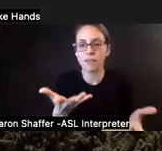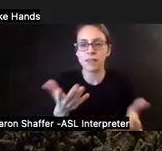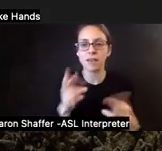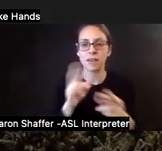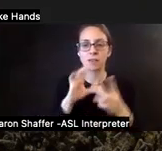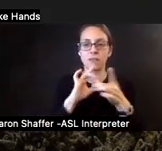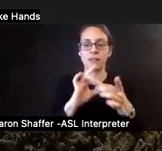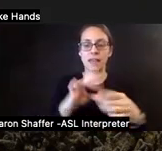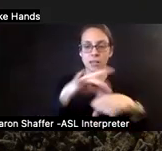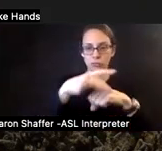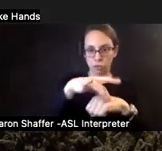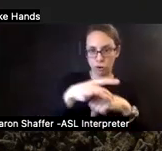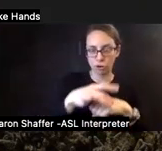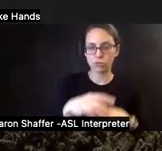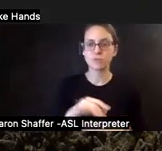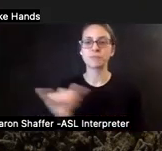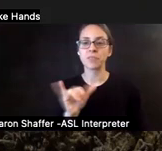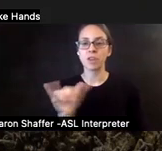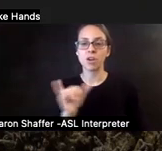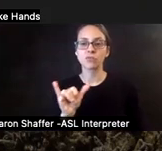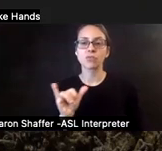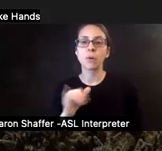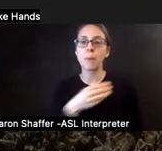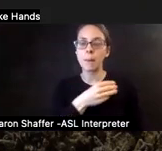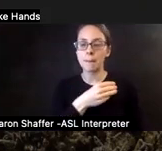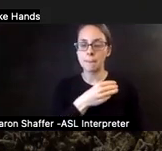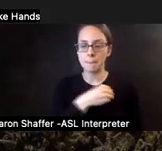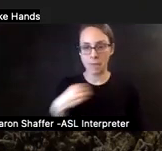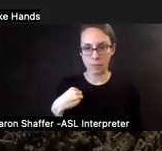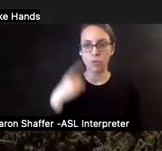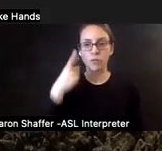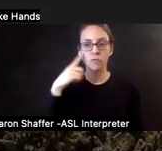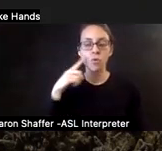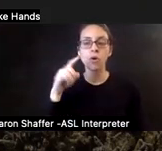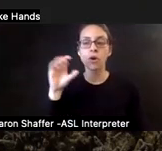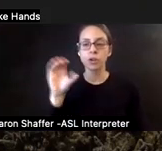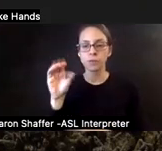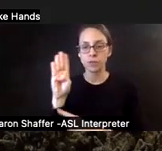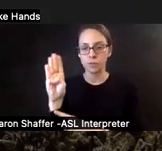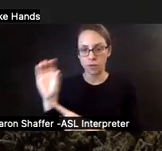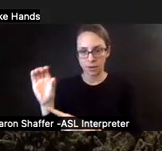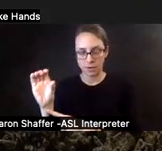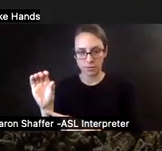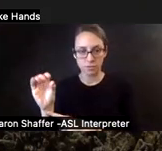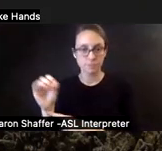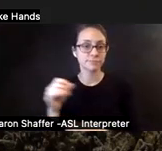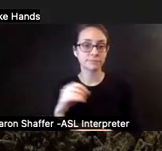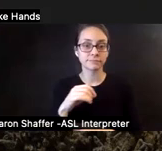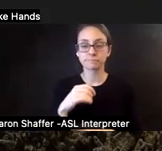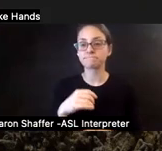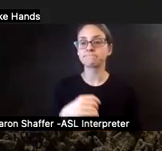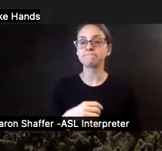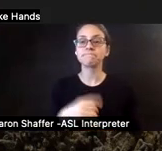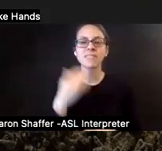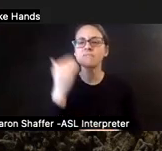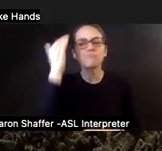the chair of the book selection committee for the Community Book Connection. So for those of you that are not familiar with the Book